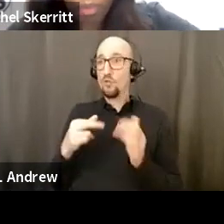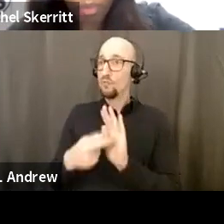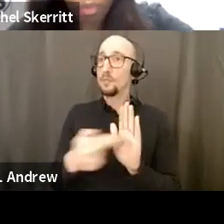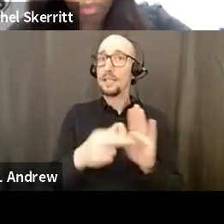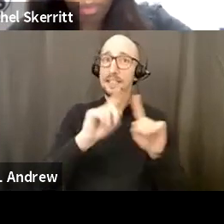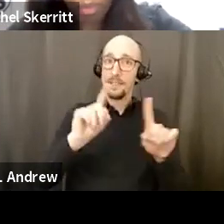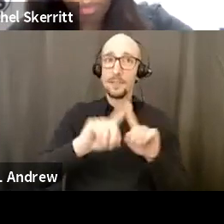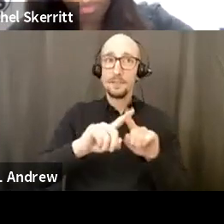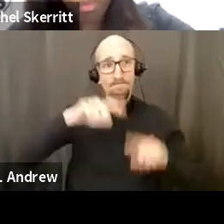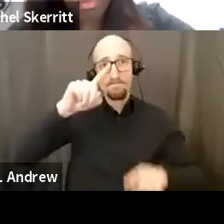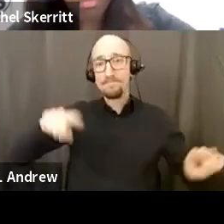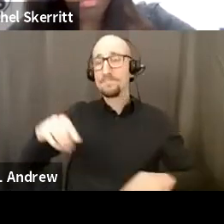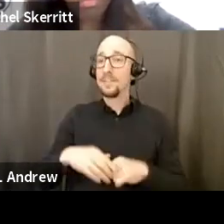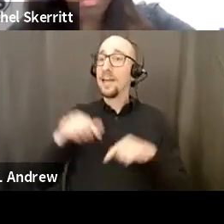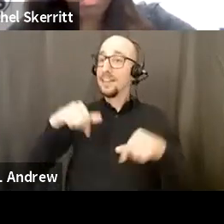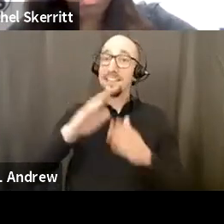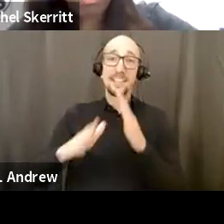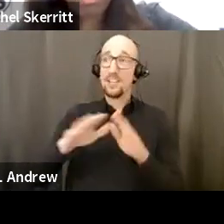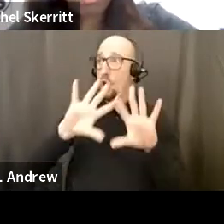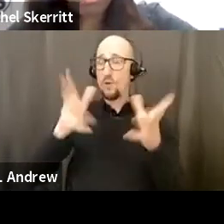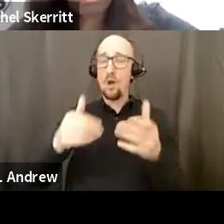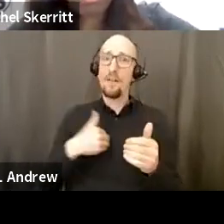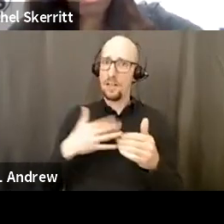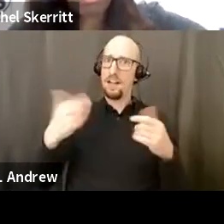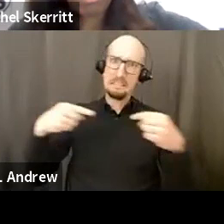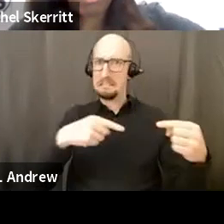that's awfully divided on these things, and like never before.